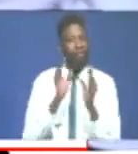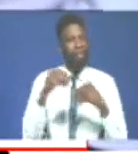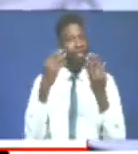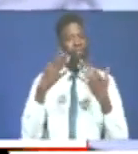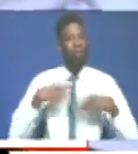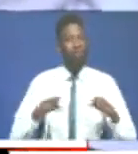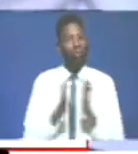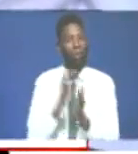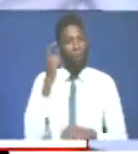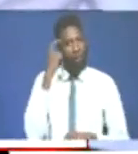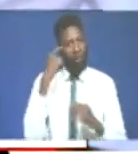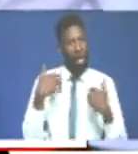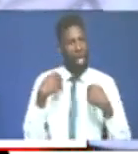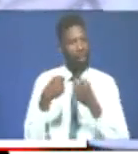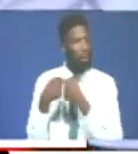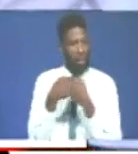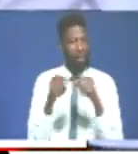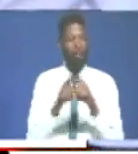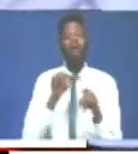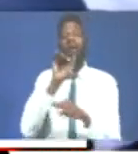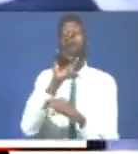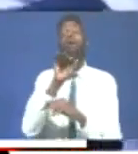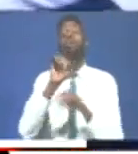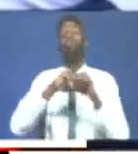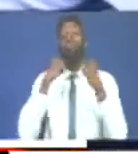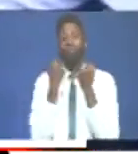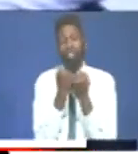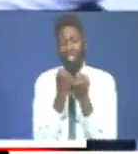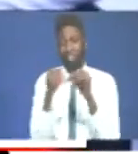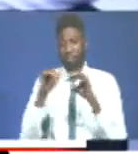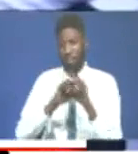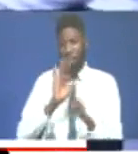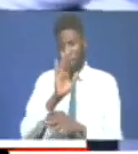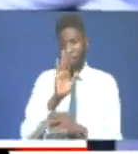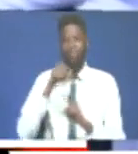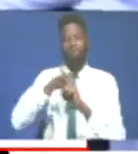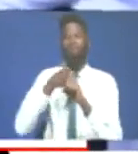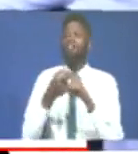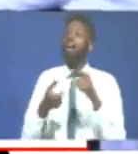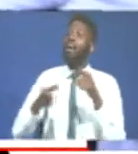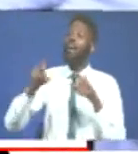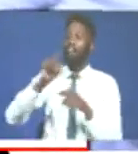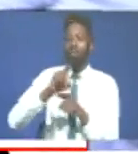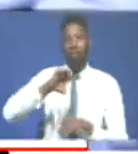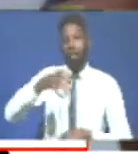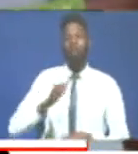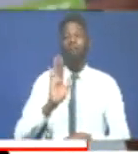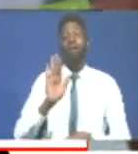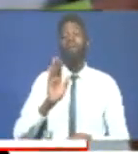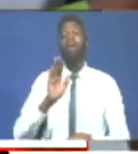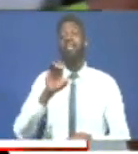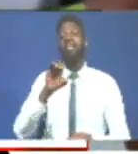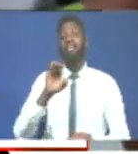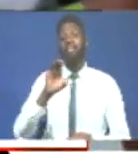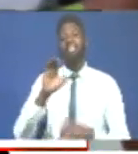health challenges, and appealed to the civil society members to escalate their advocacy to the county executive and the county